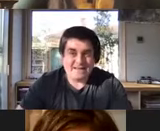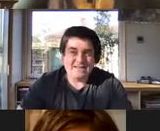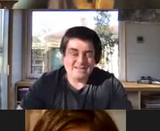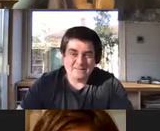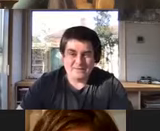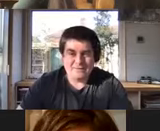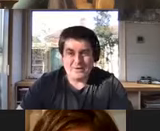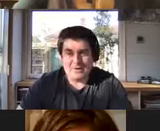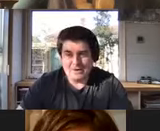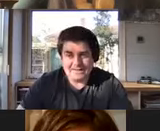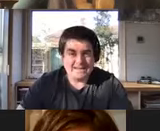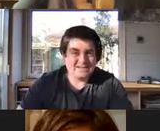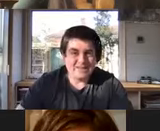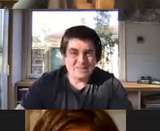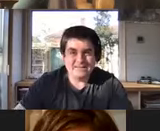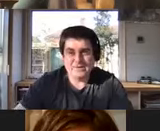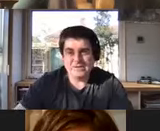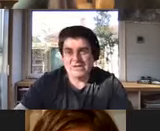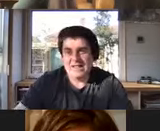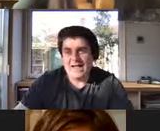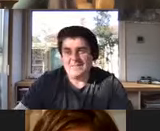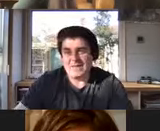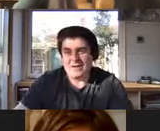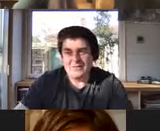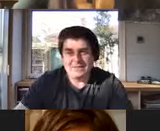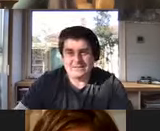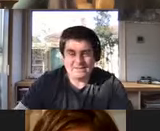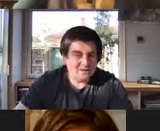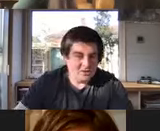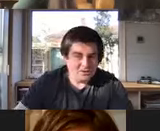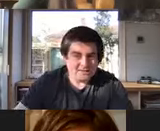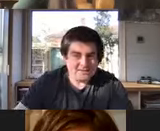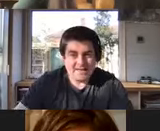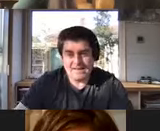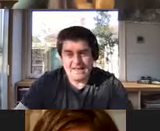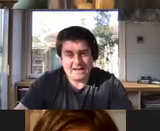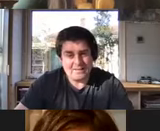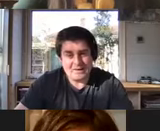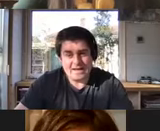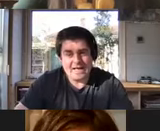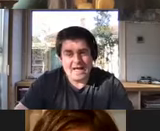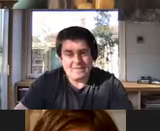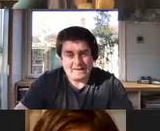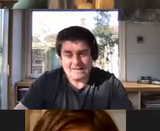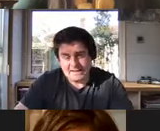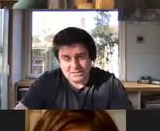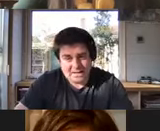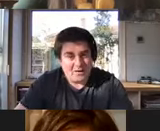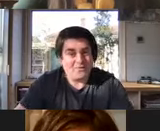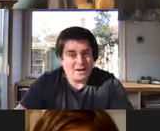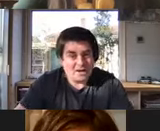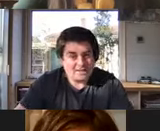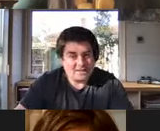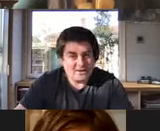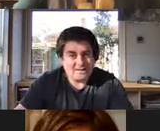debate in terms of the politics and the ways in which governments, not just in England but internationally,